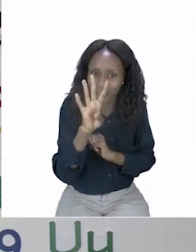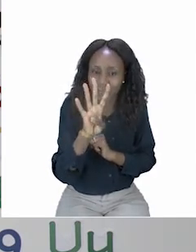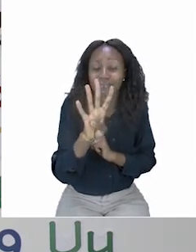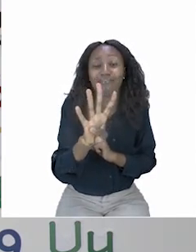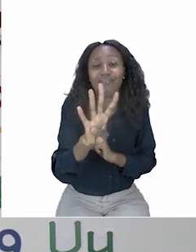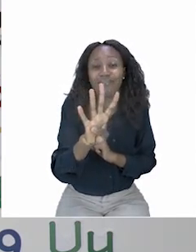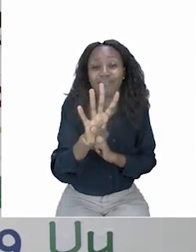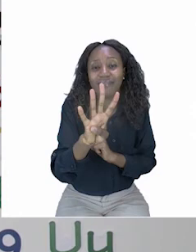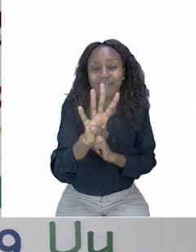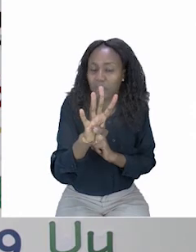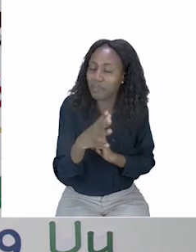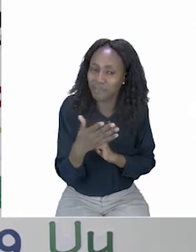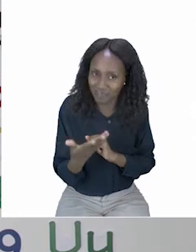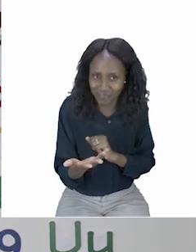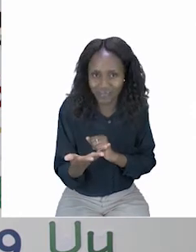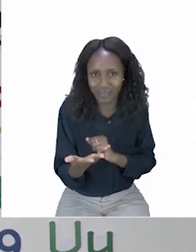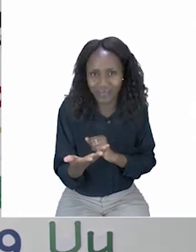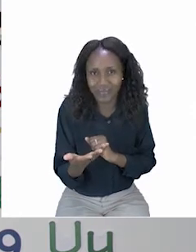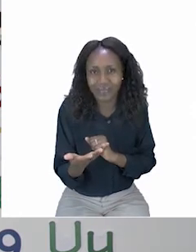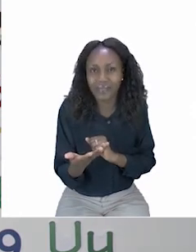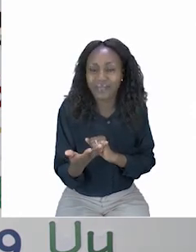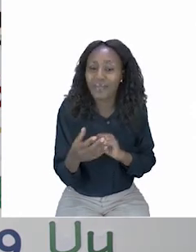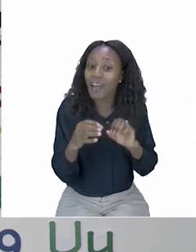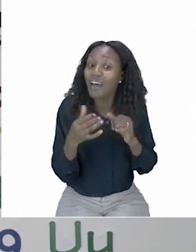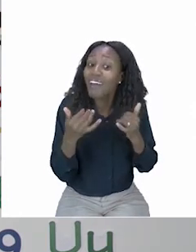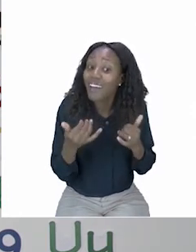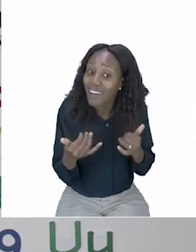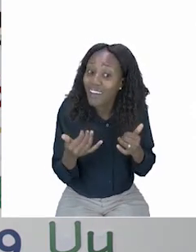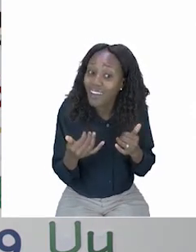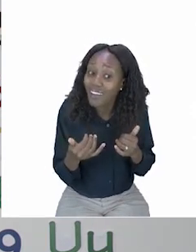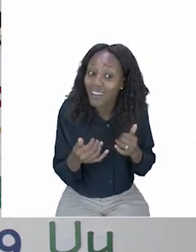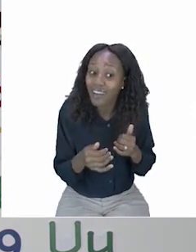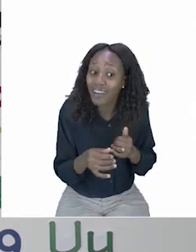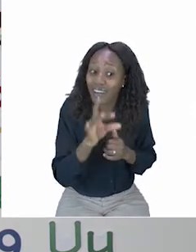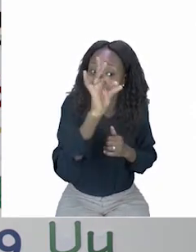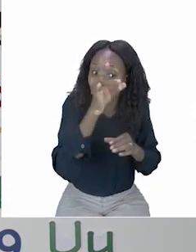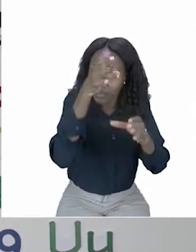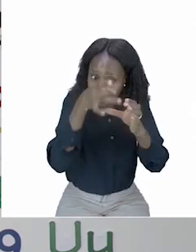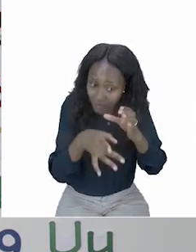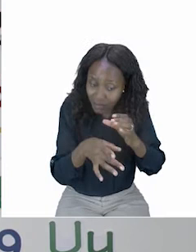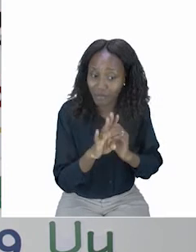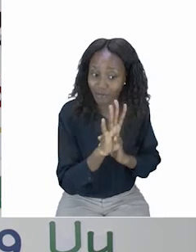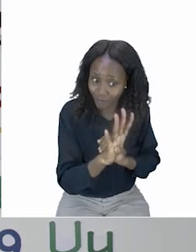3, 4. Now that we have all the eggs we